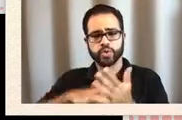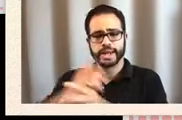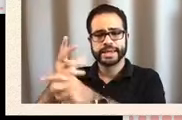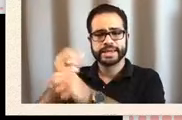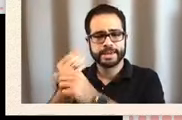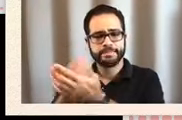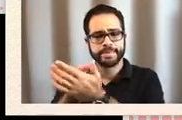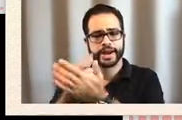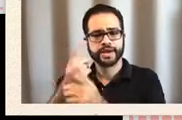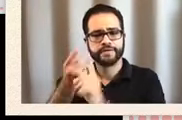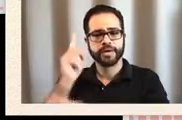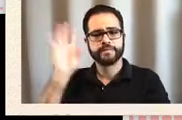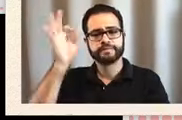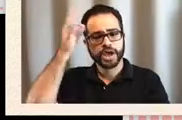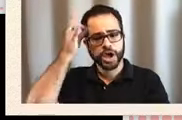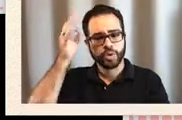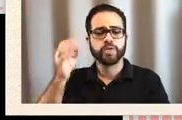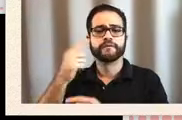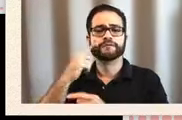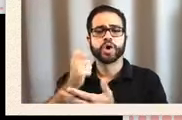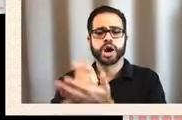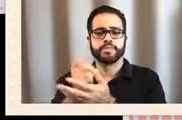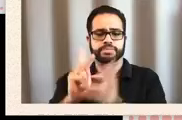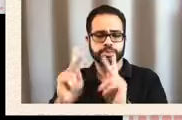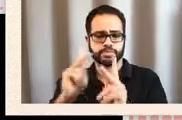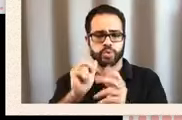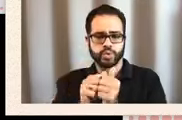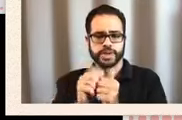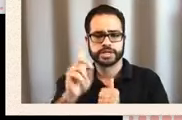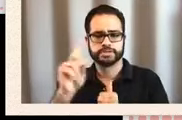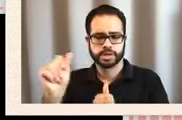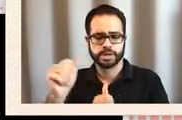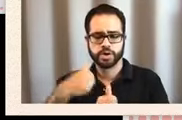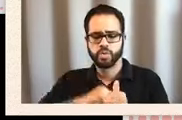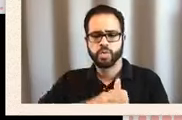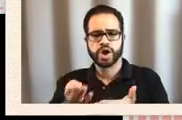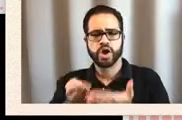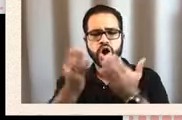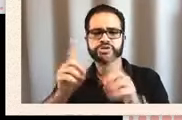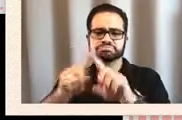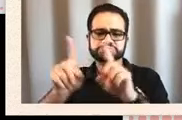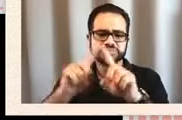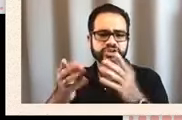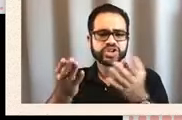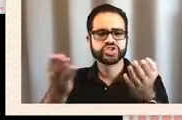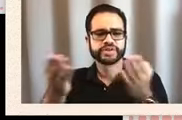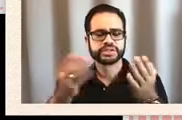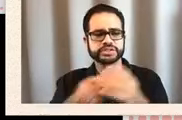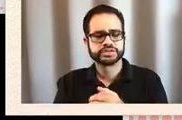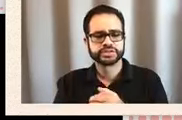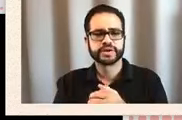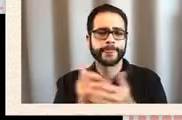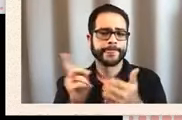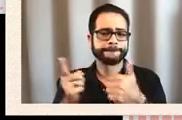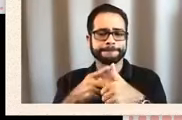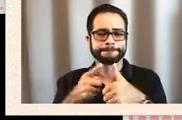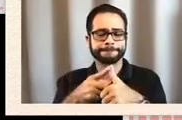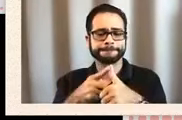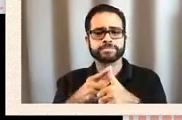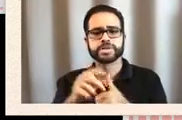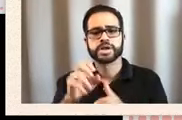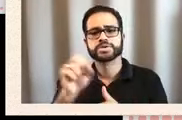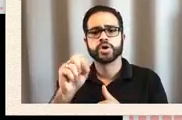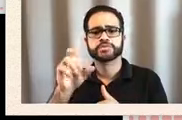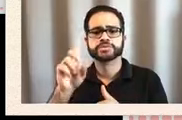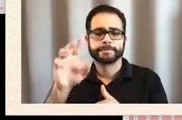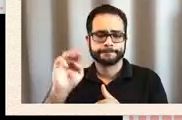disabilities. We offer a lot of different services. The first one is supported decision-making agreements and other documents.